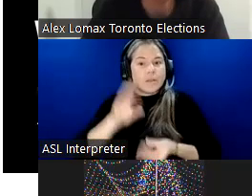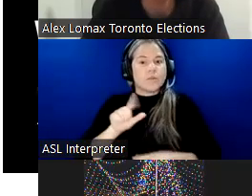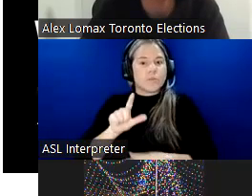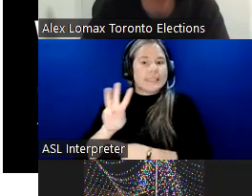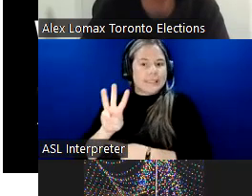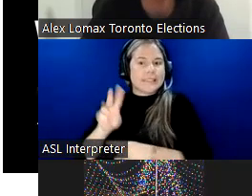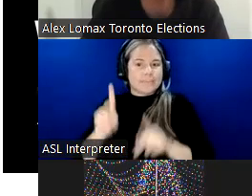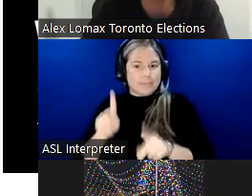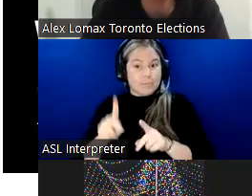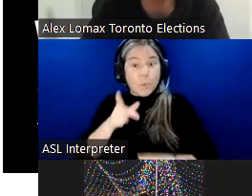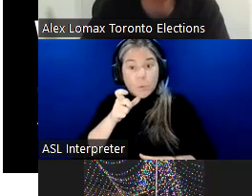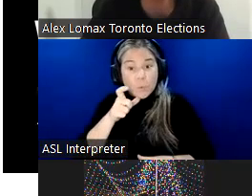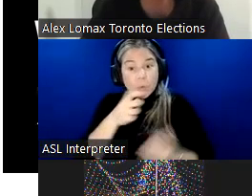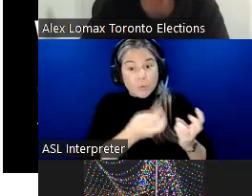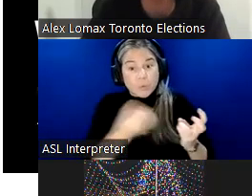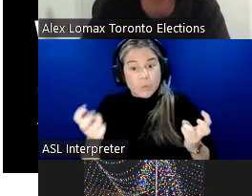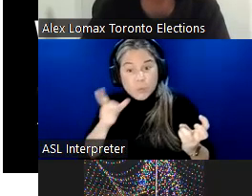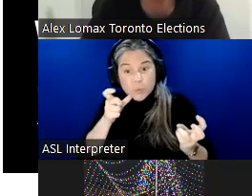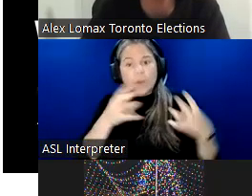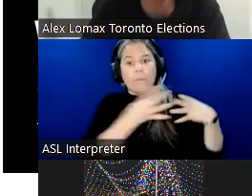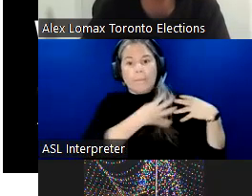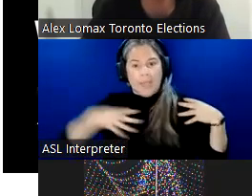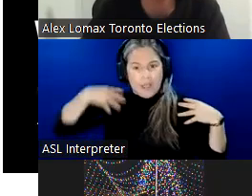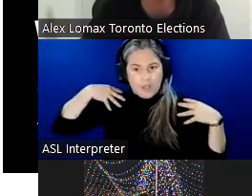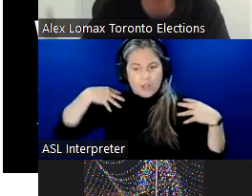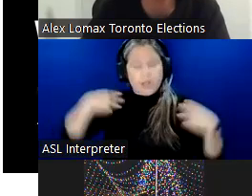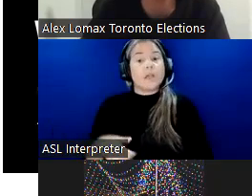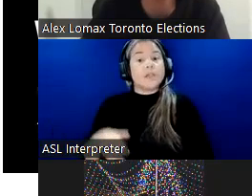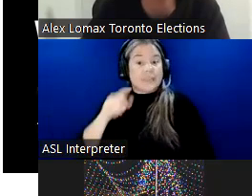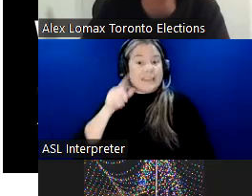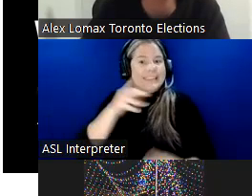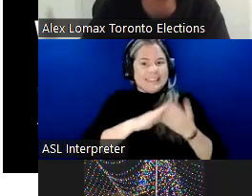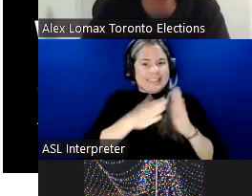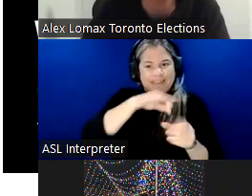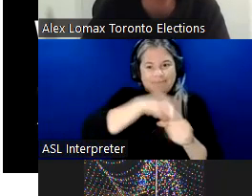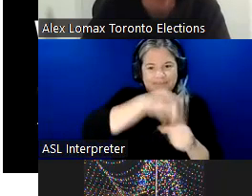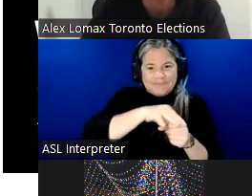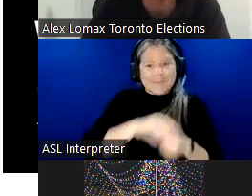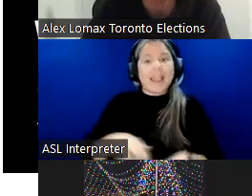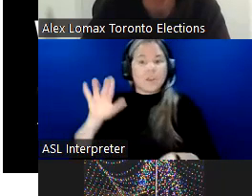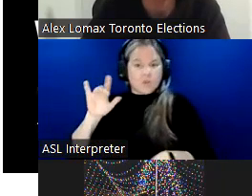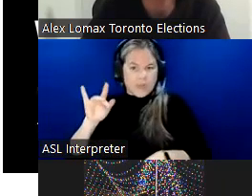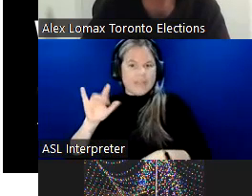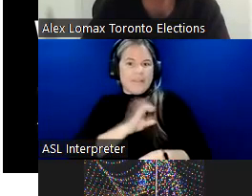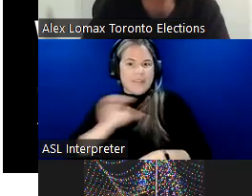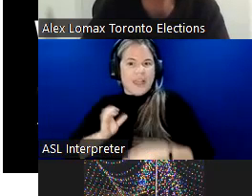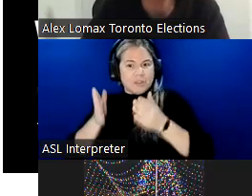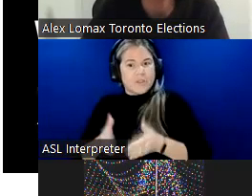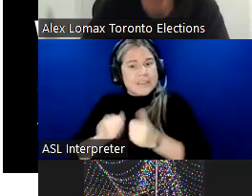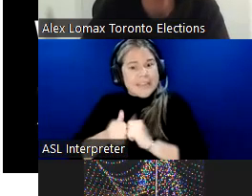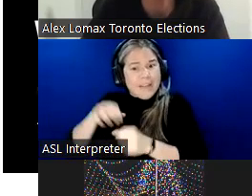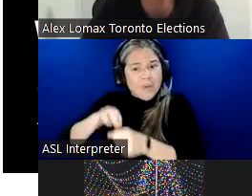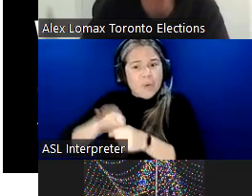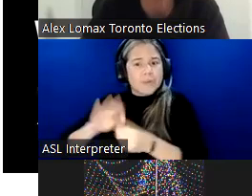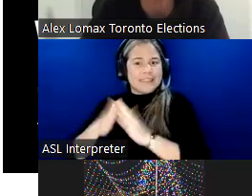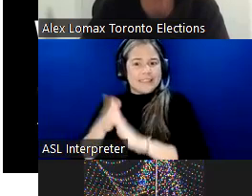the mayor, who is elected citywide, and 25 councillors who are elected in each ward across the city. The mayor and councillors each have